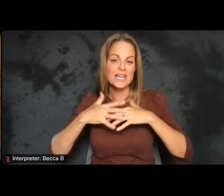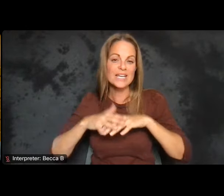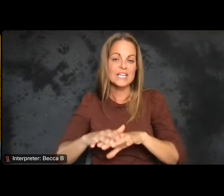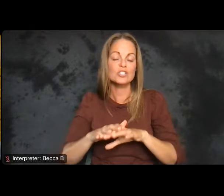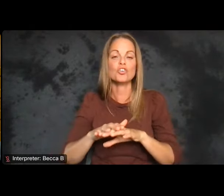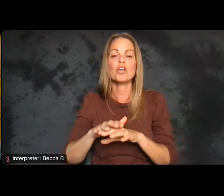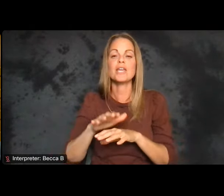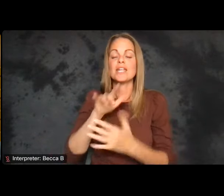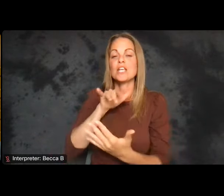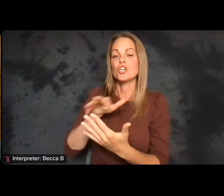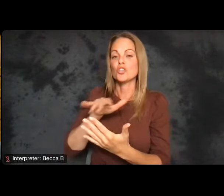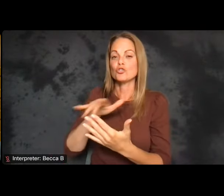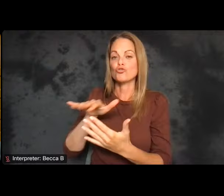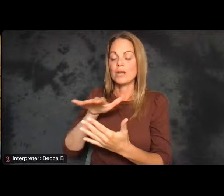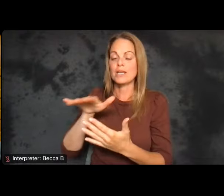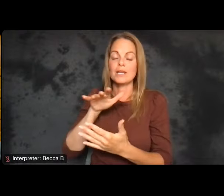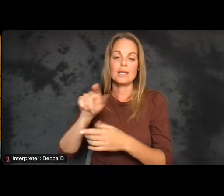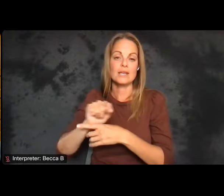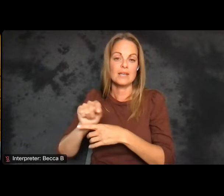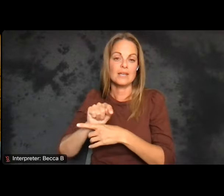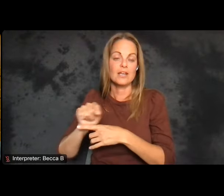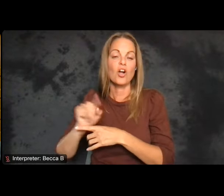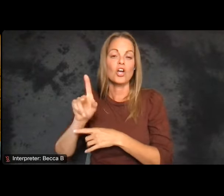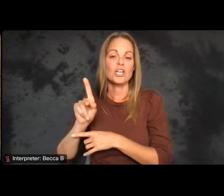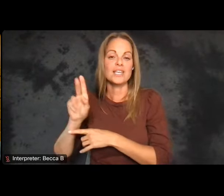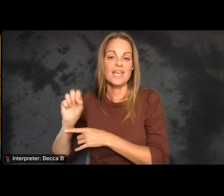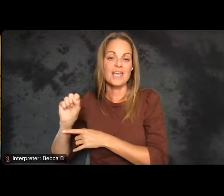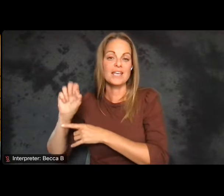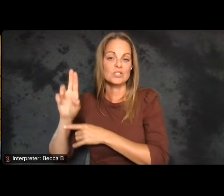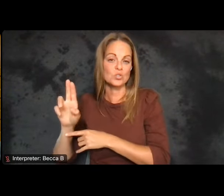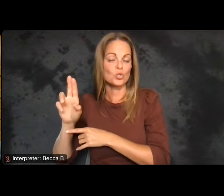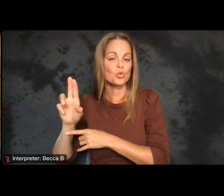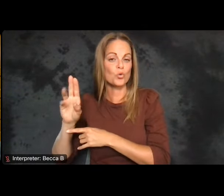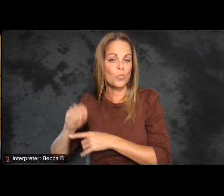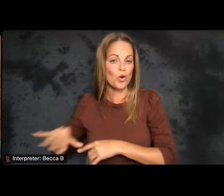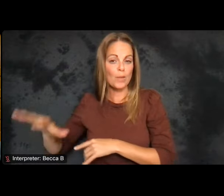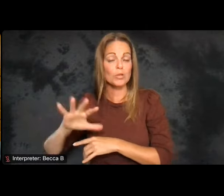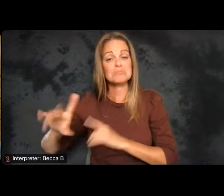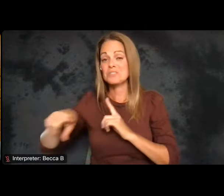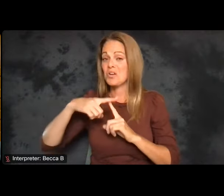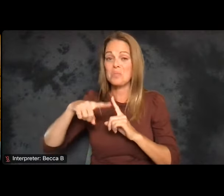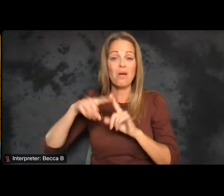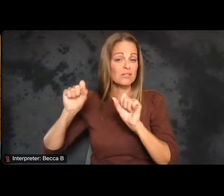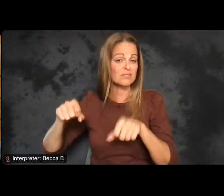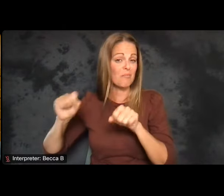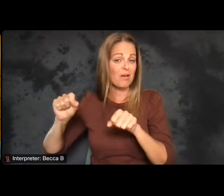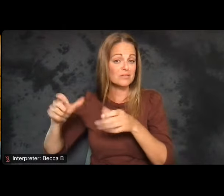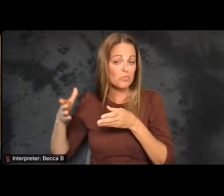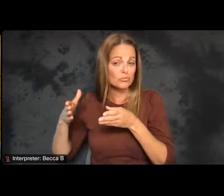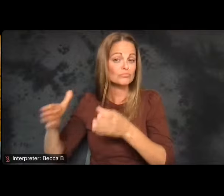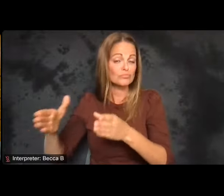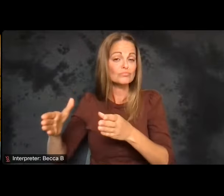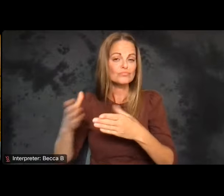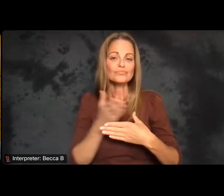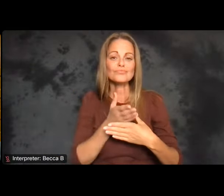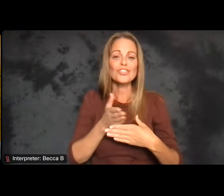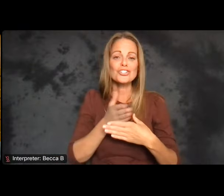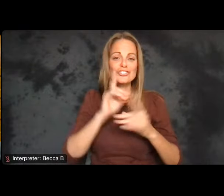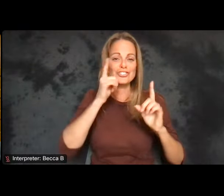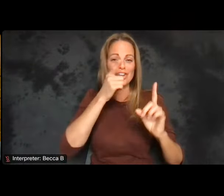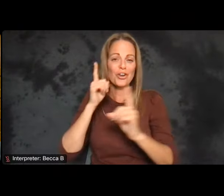KSU property. So we feel like that's a very positive direction, both shared goals with